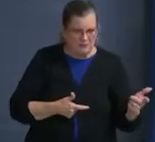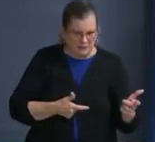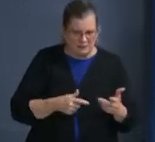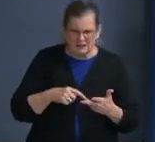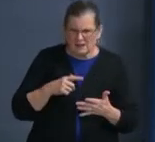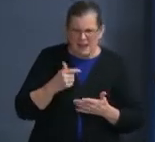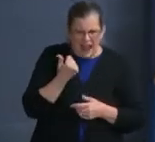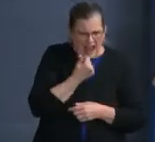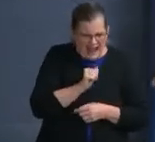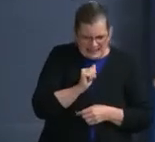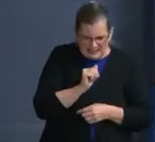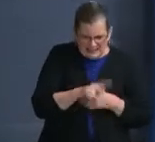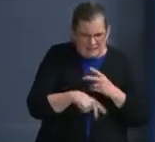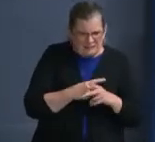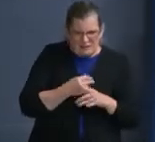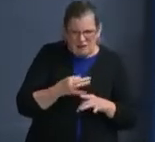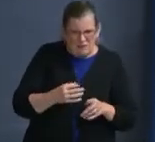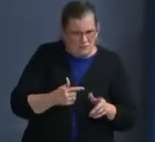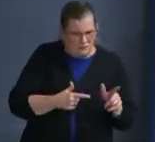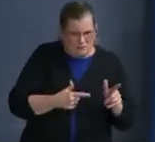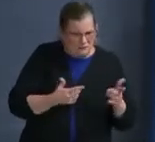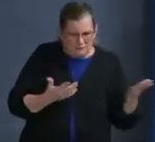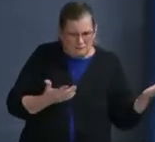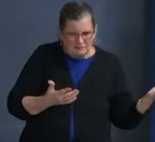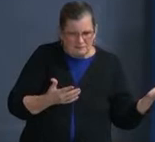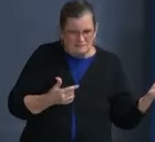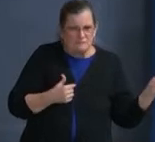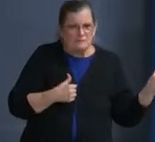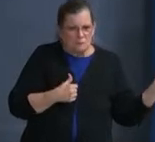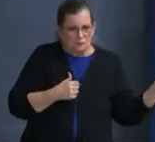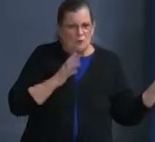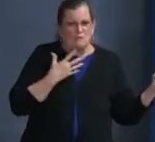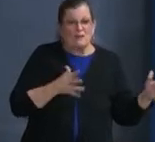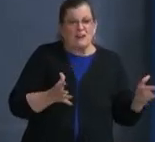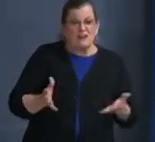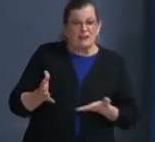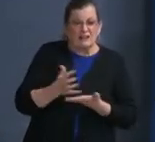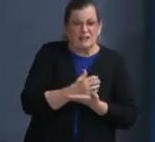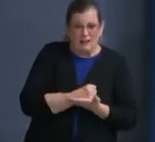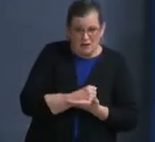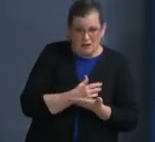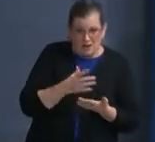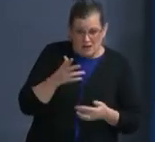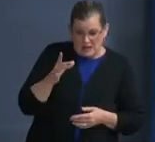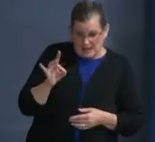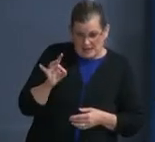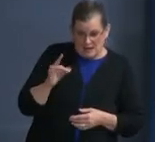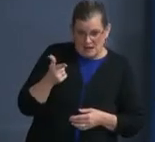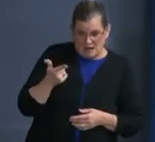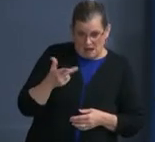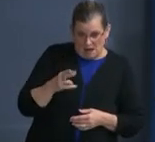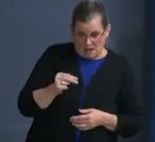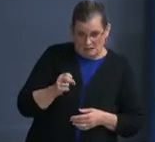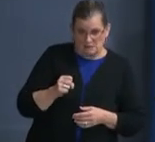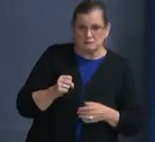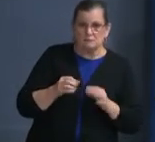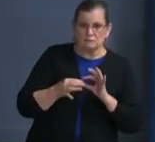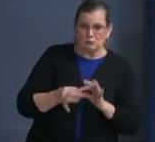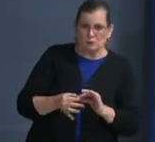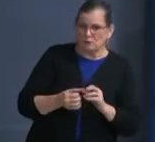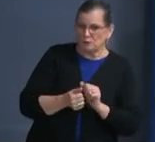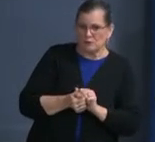provide in that, you know? Yeah, so we recovered 8 firearms over the weekend that were associated with the demonstrations that we